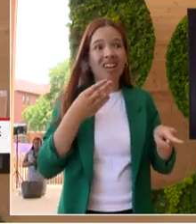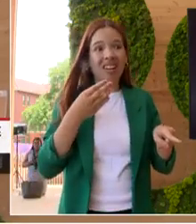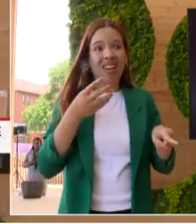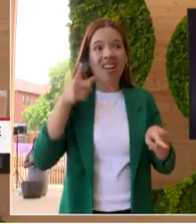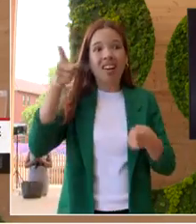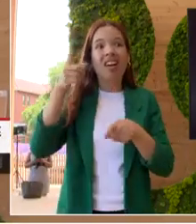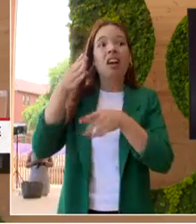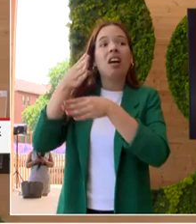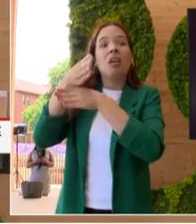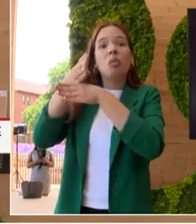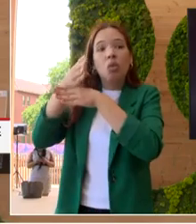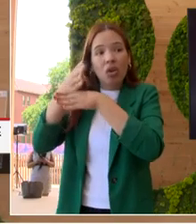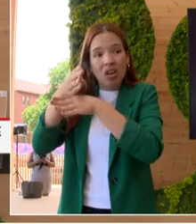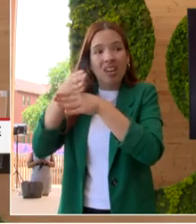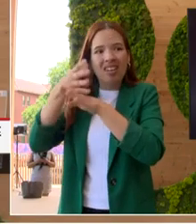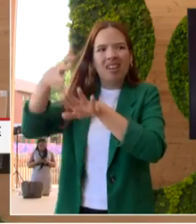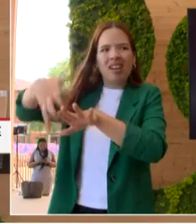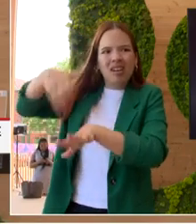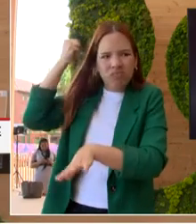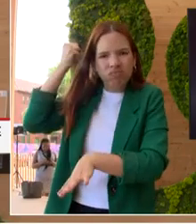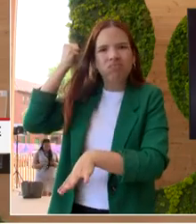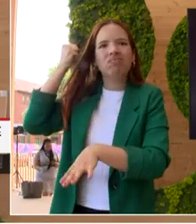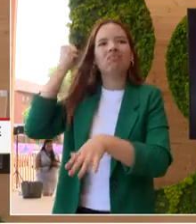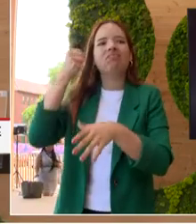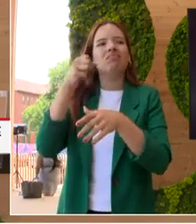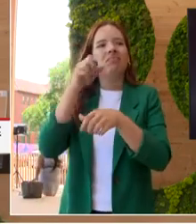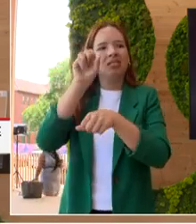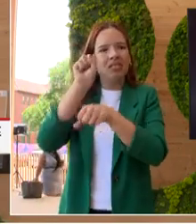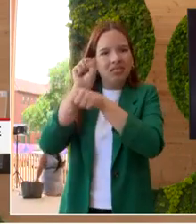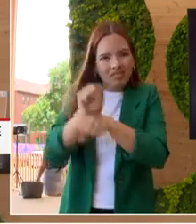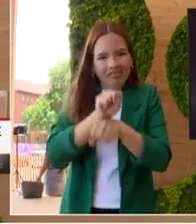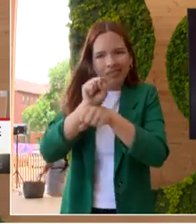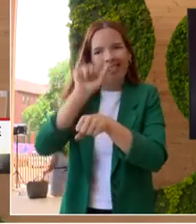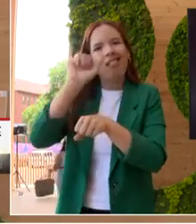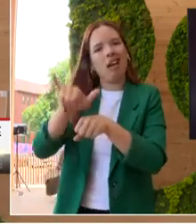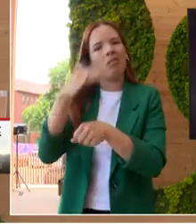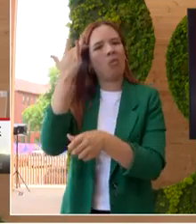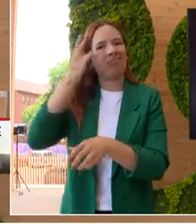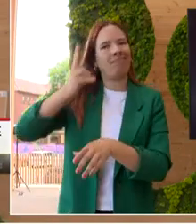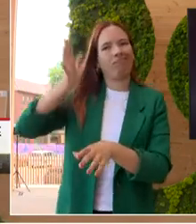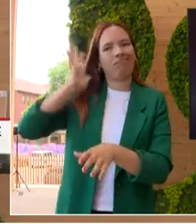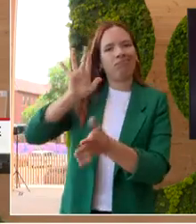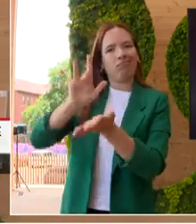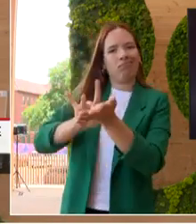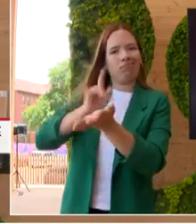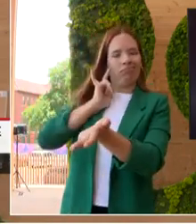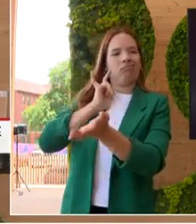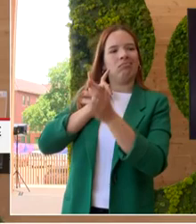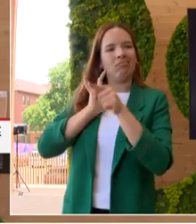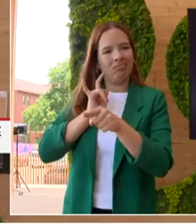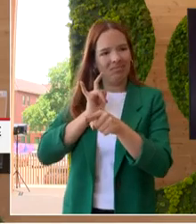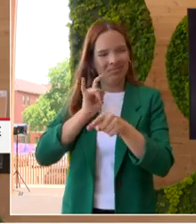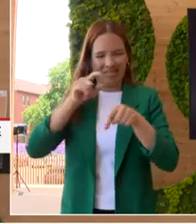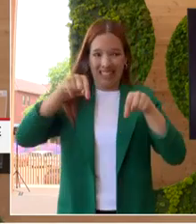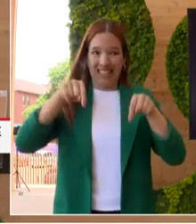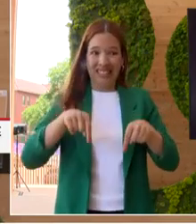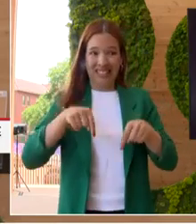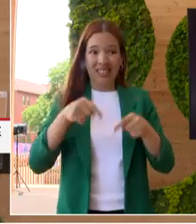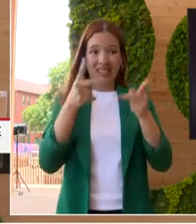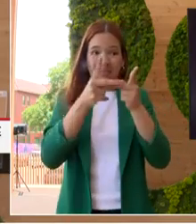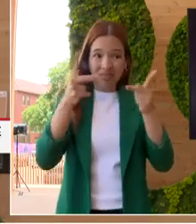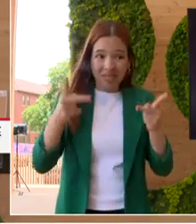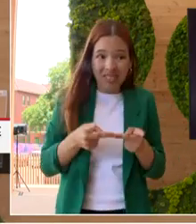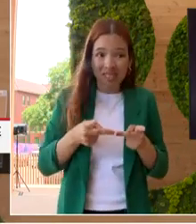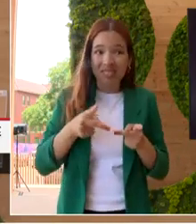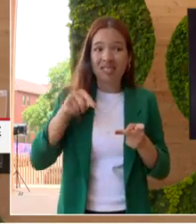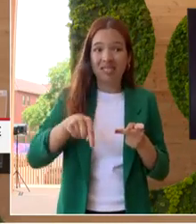enslaved, indentured, and exploited. This site was the home of a mental hospital that began with idealism and